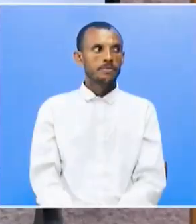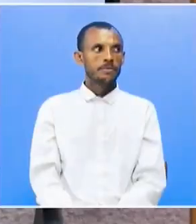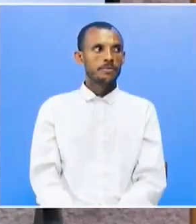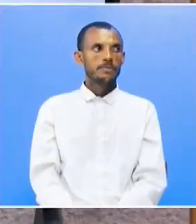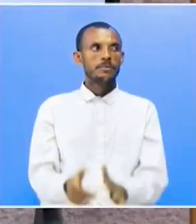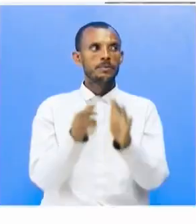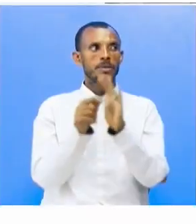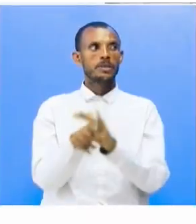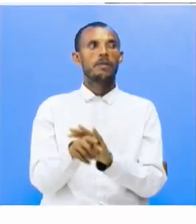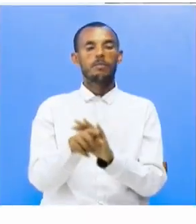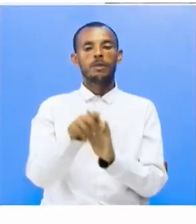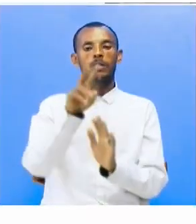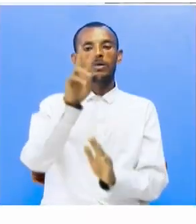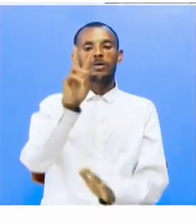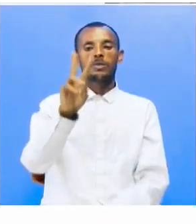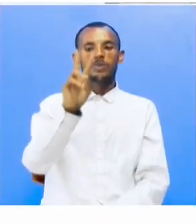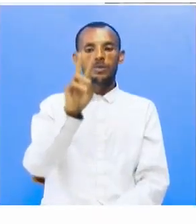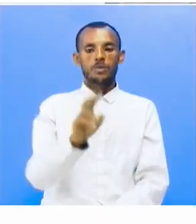Example 2.